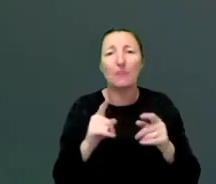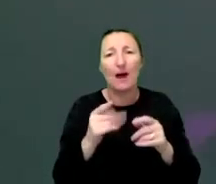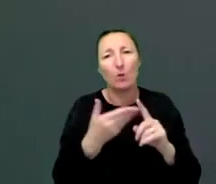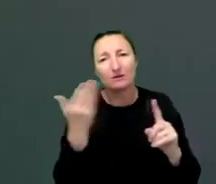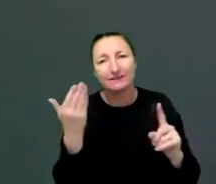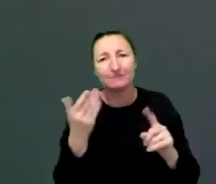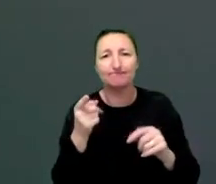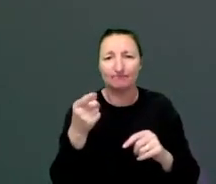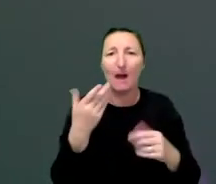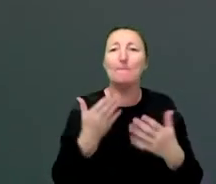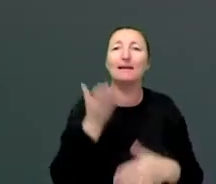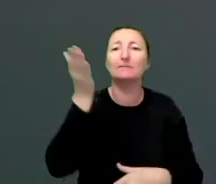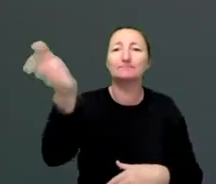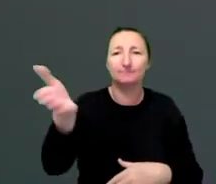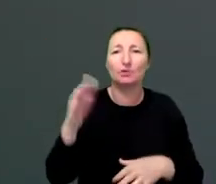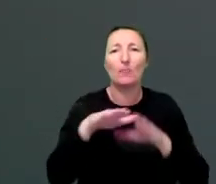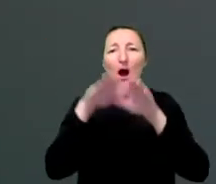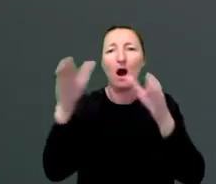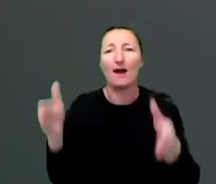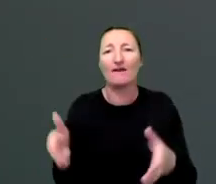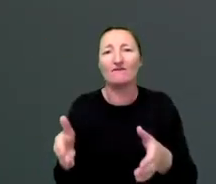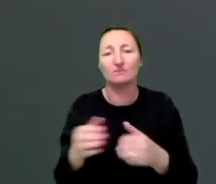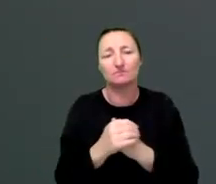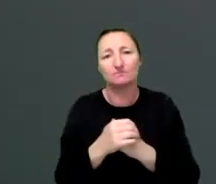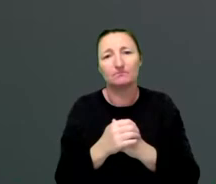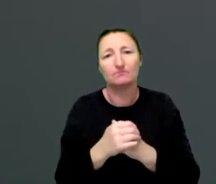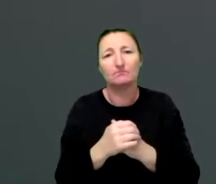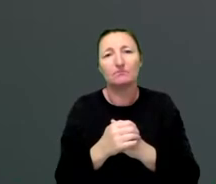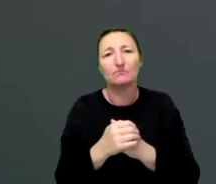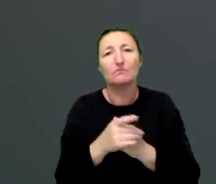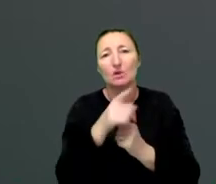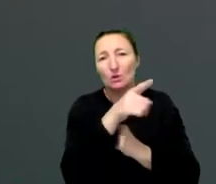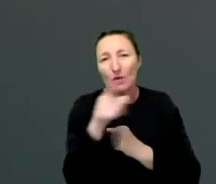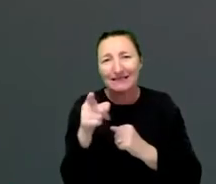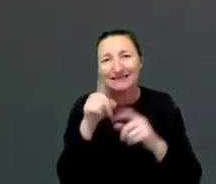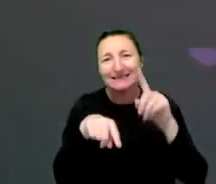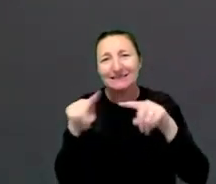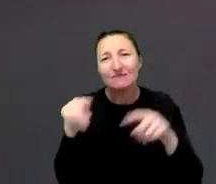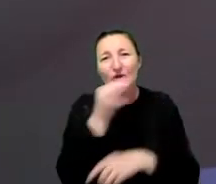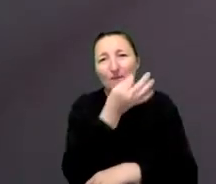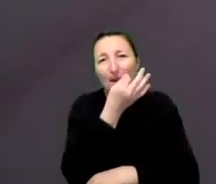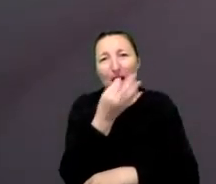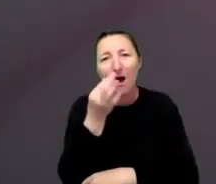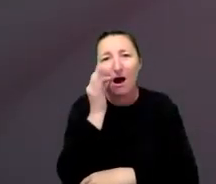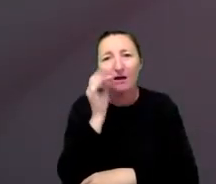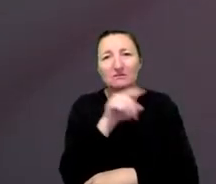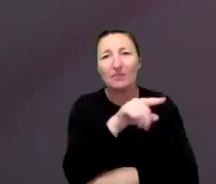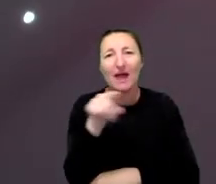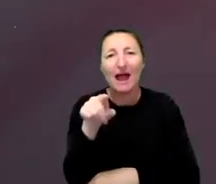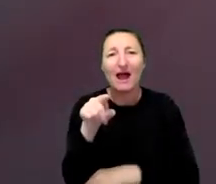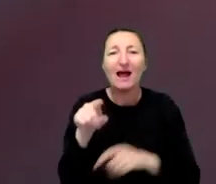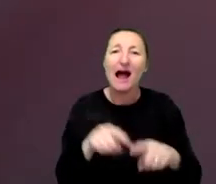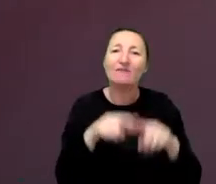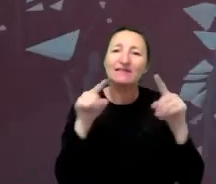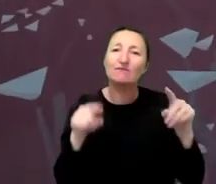not. And different plants here grow better using different light. So here, this type of grass grows